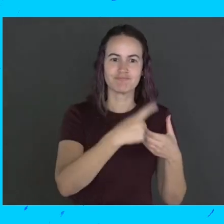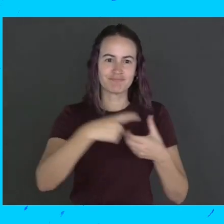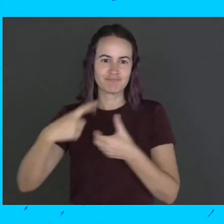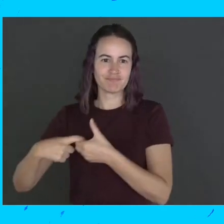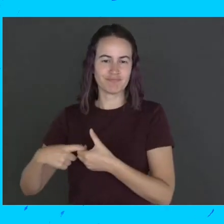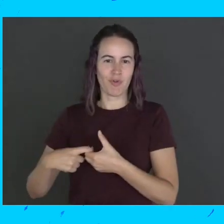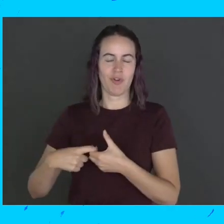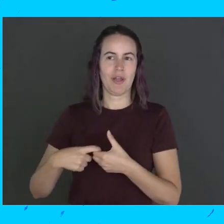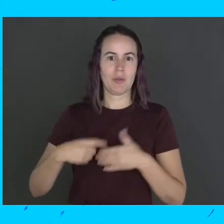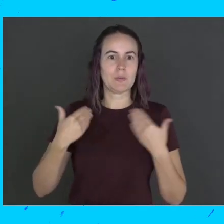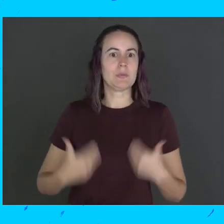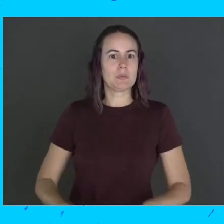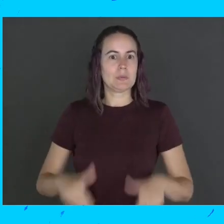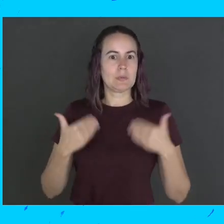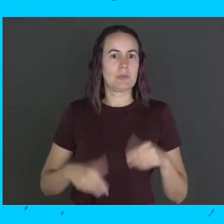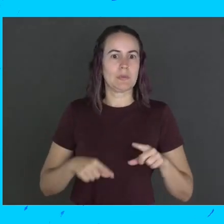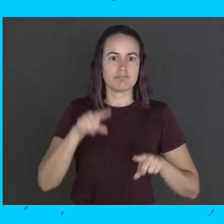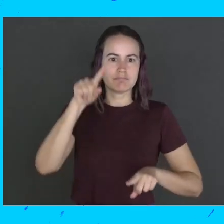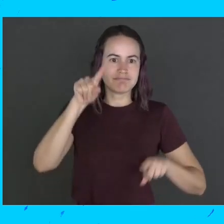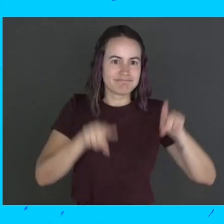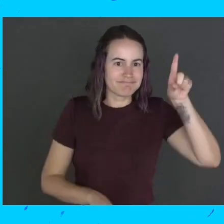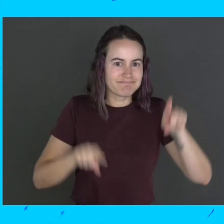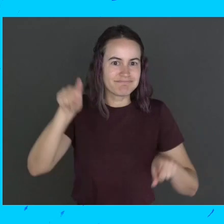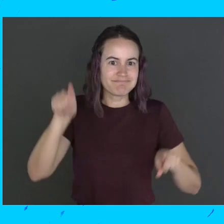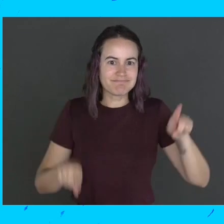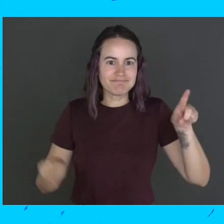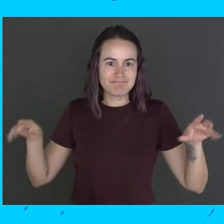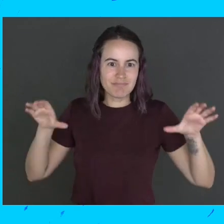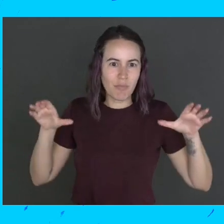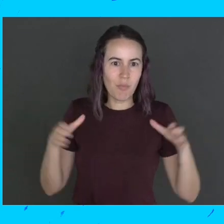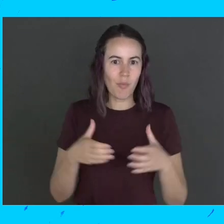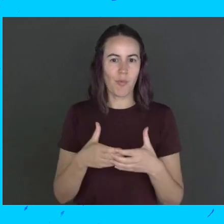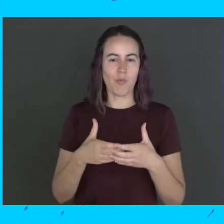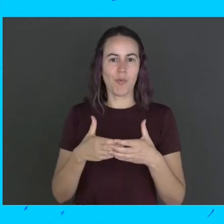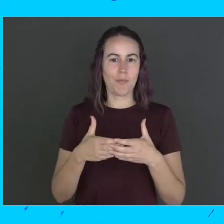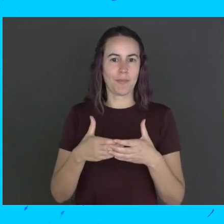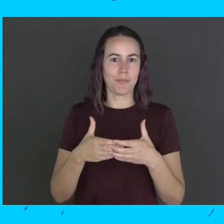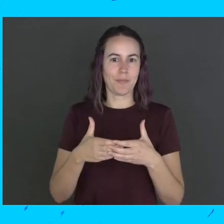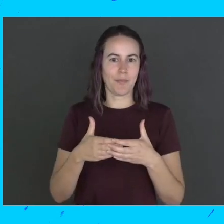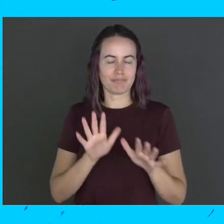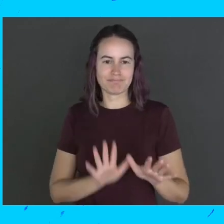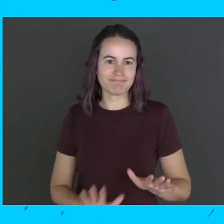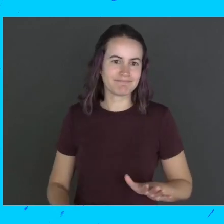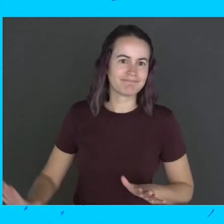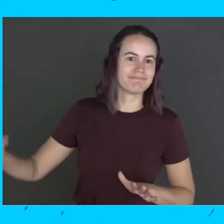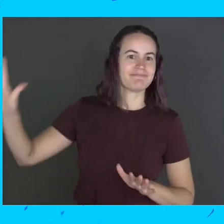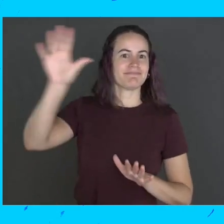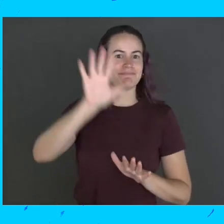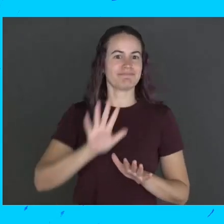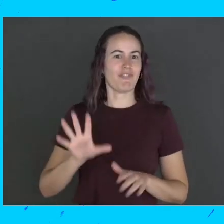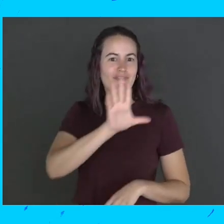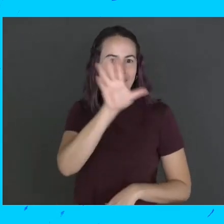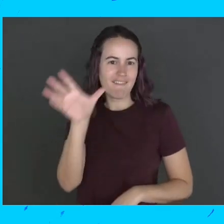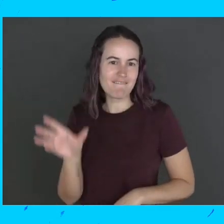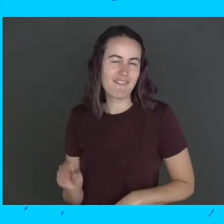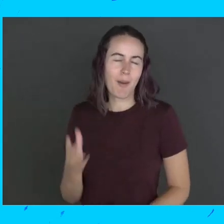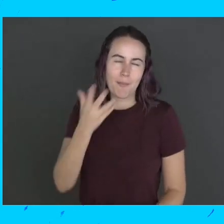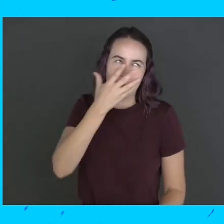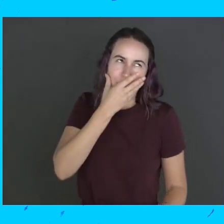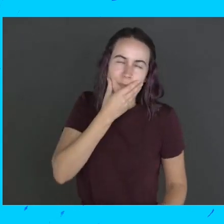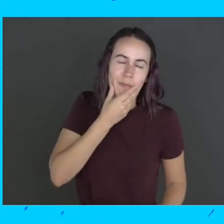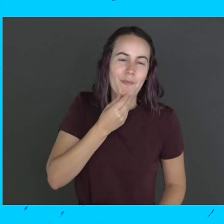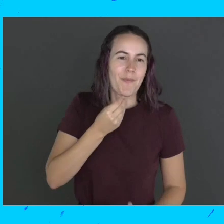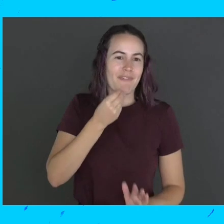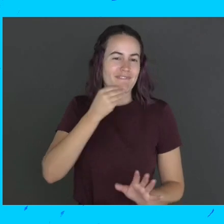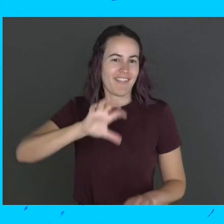a diverse group from all parts of our beautiful continent. I also thank you